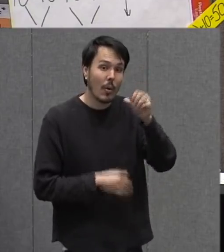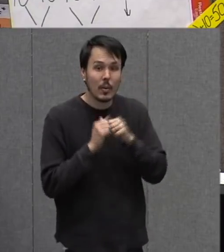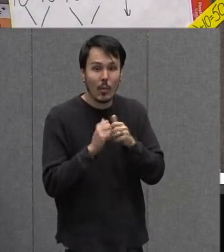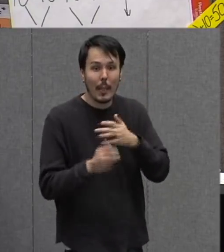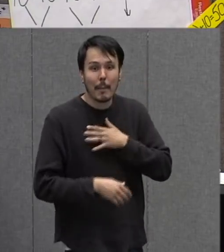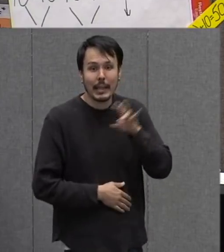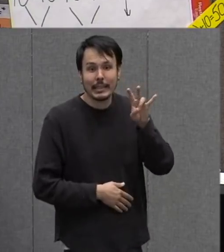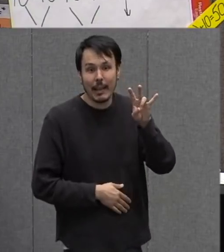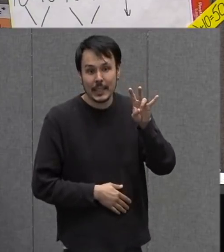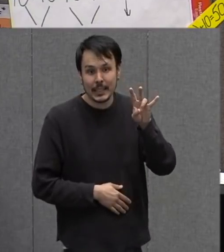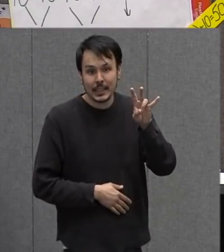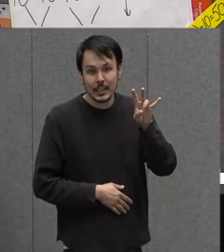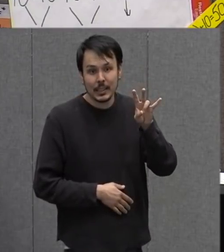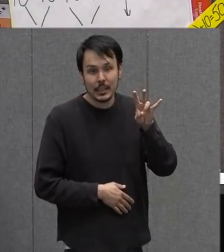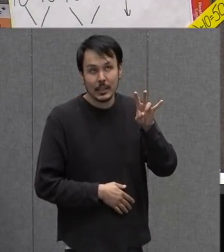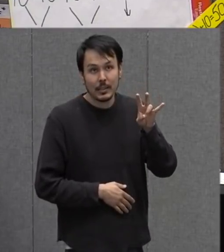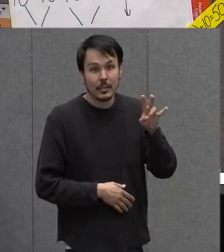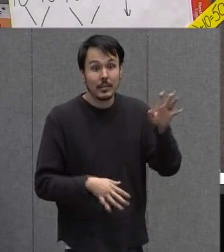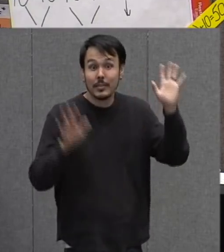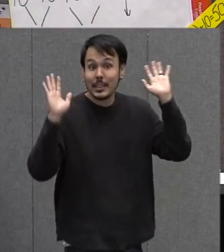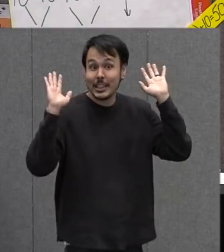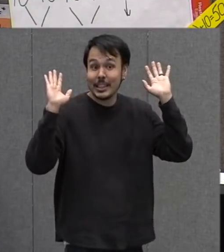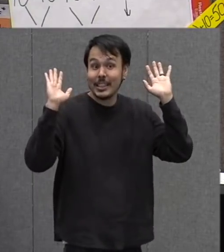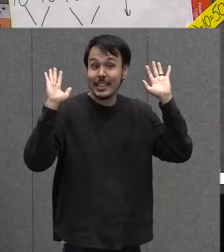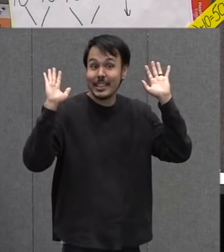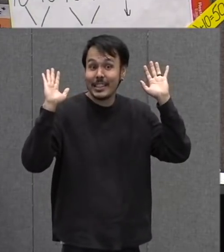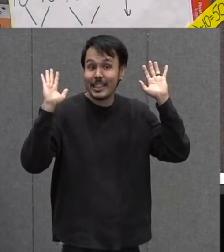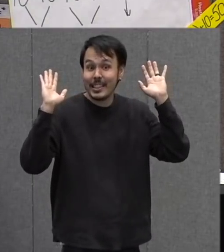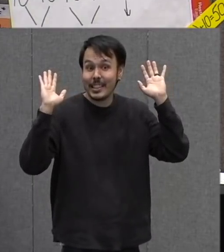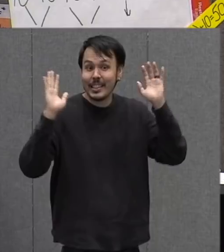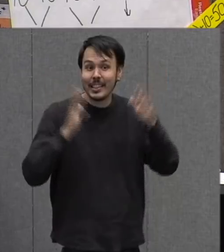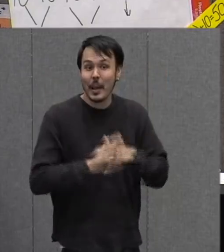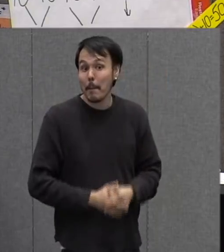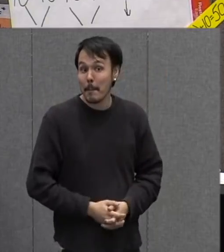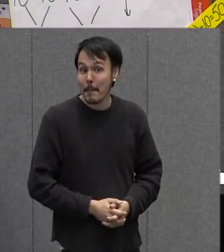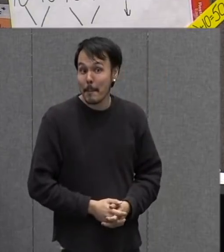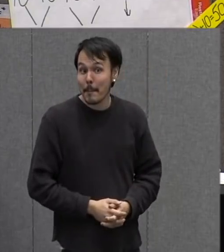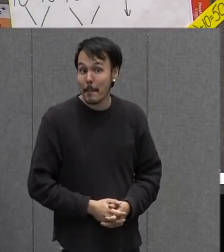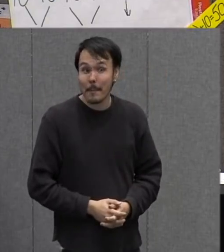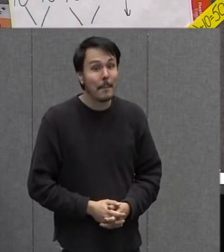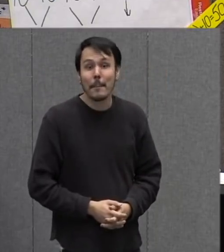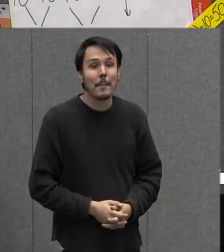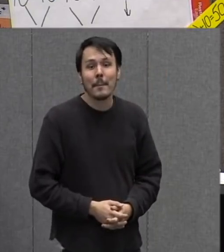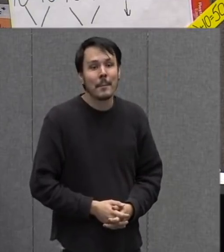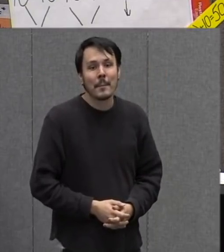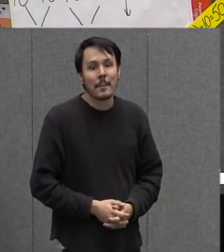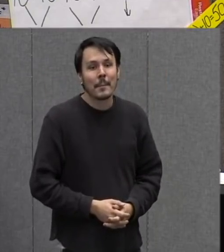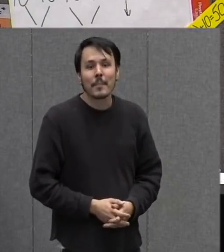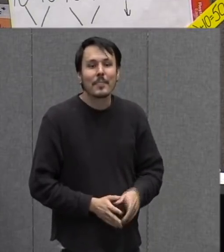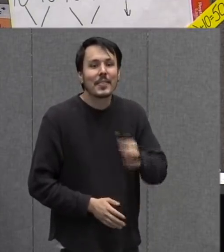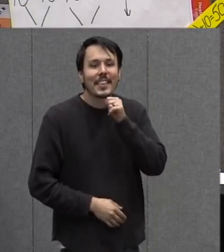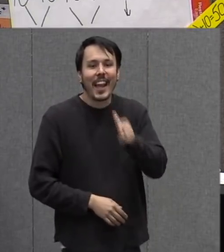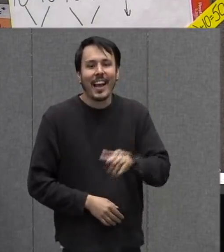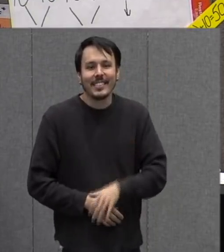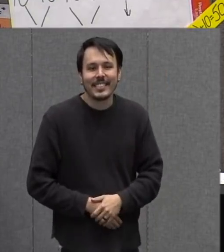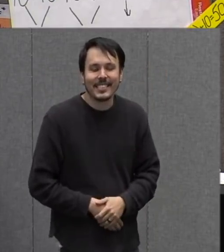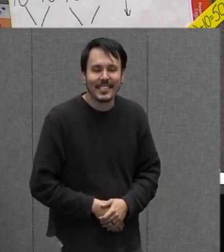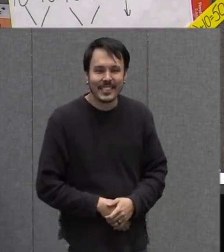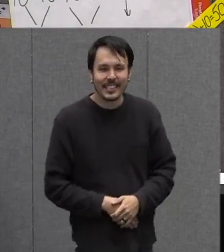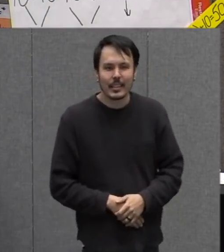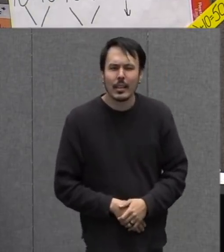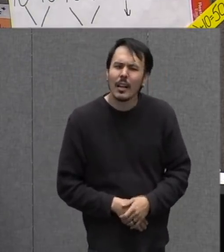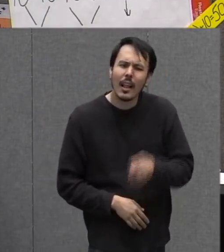7, and I'm all done. Yay, I'm done. Right, no, you got to give me, what does that mean,